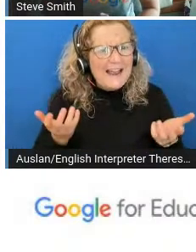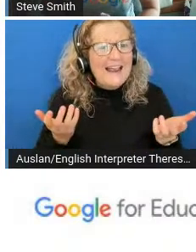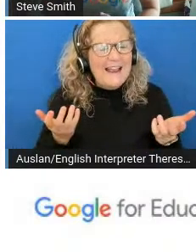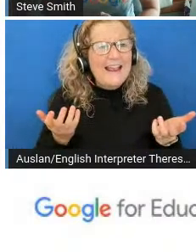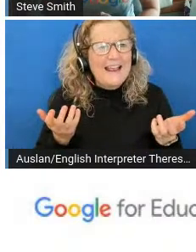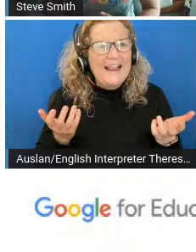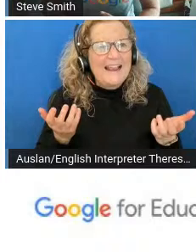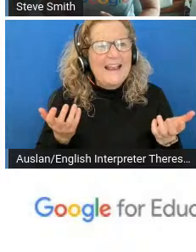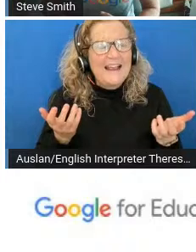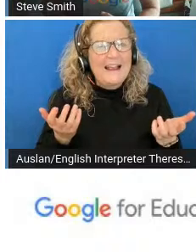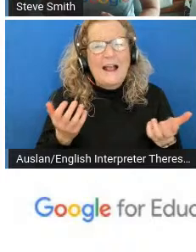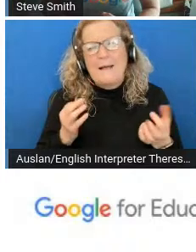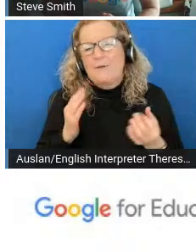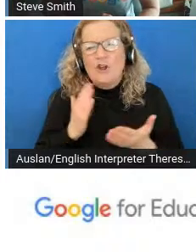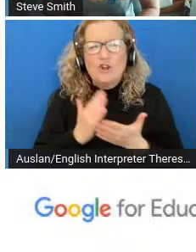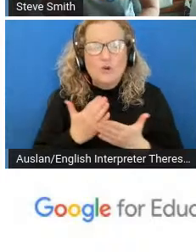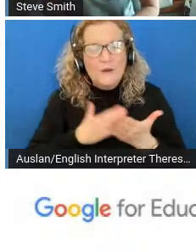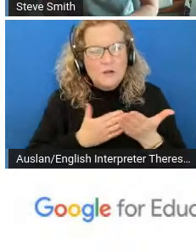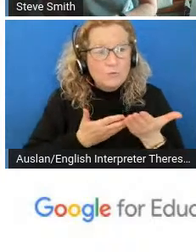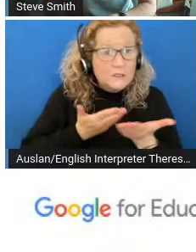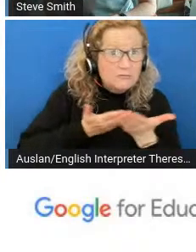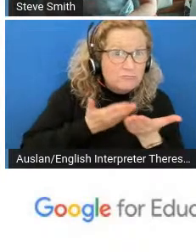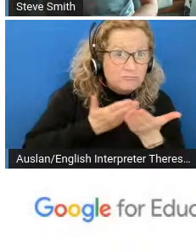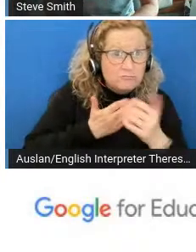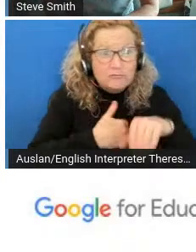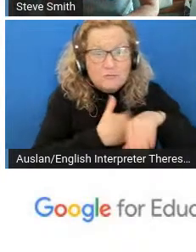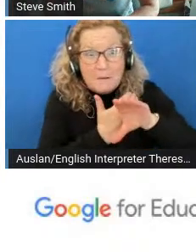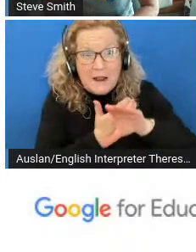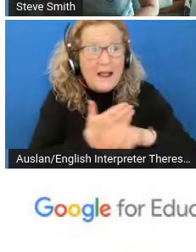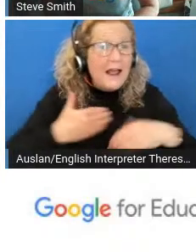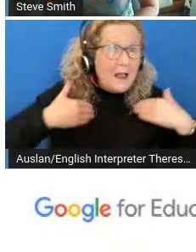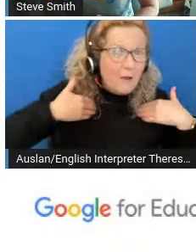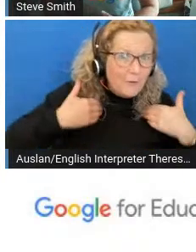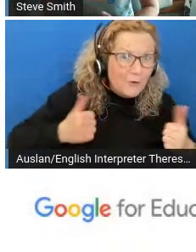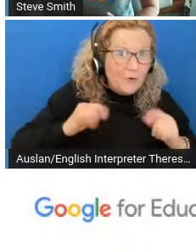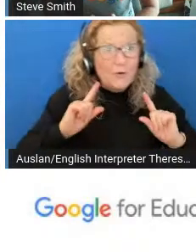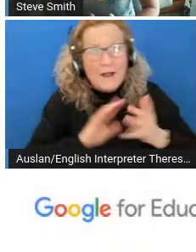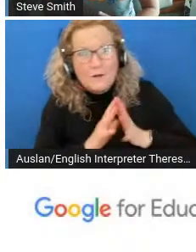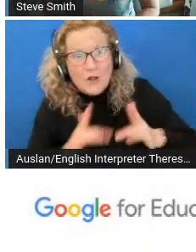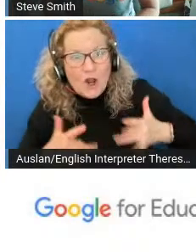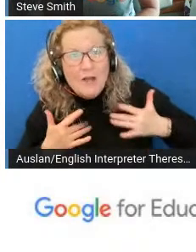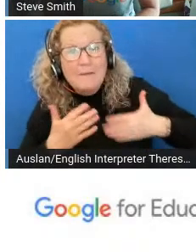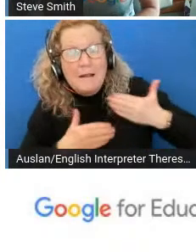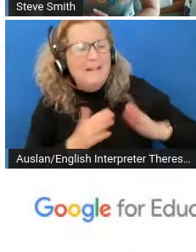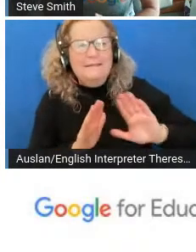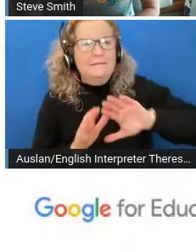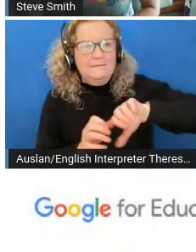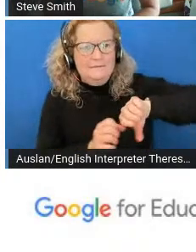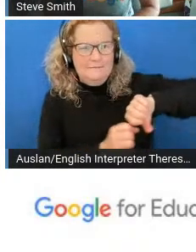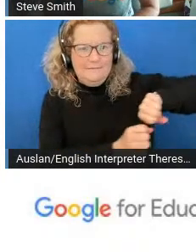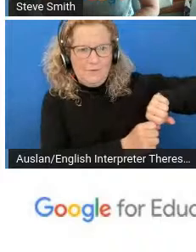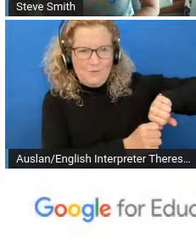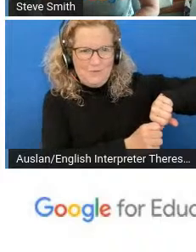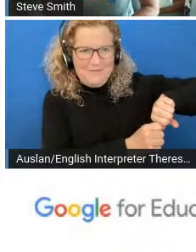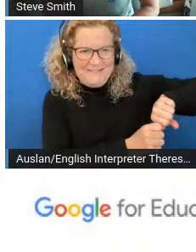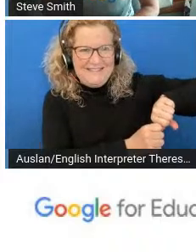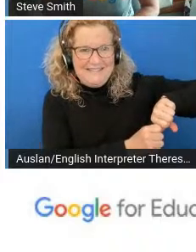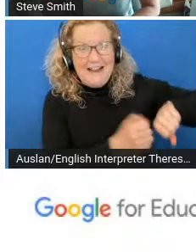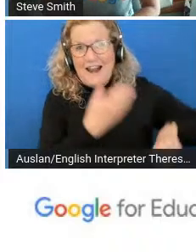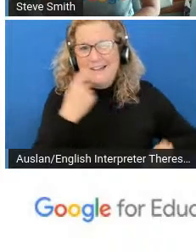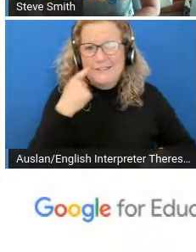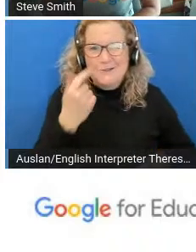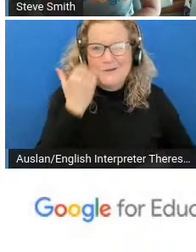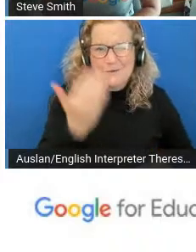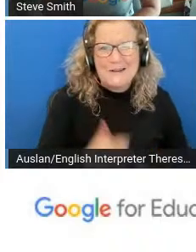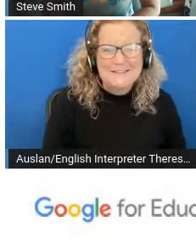that we need to do a catch up on the webinar, but it's still nice to see you as always. No, I think there's probably a lot far